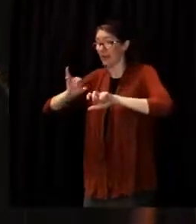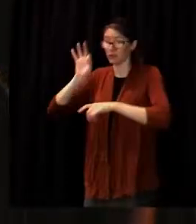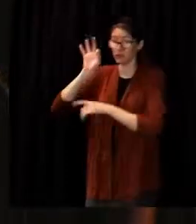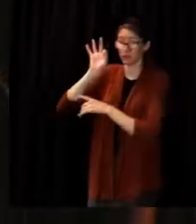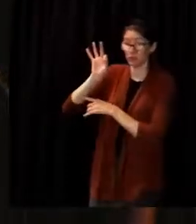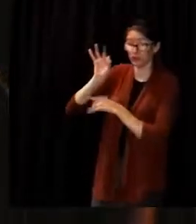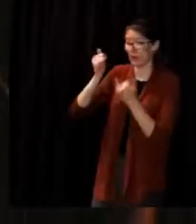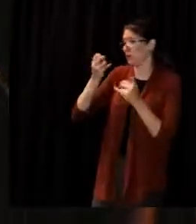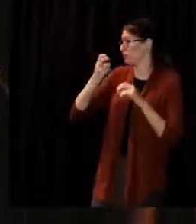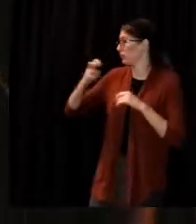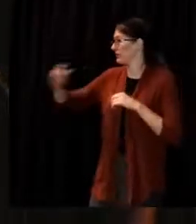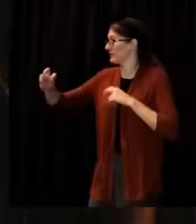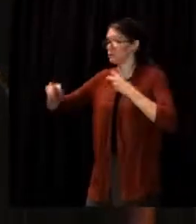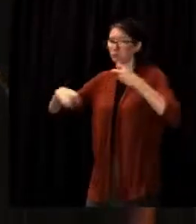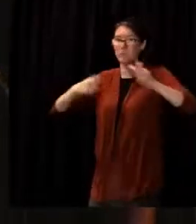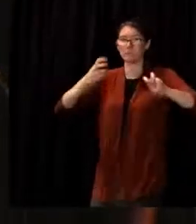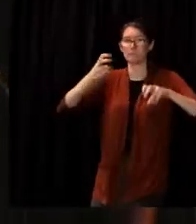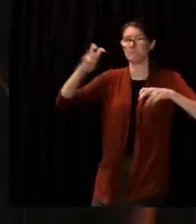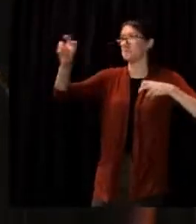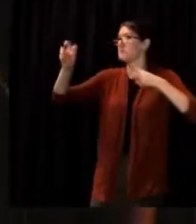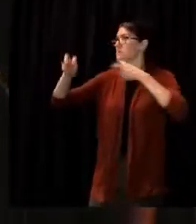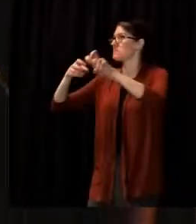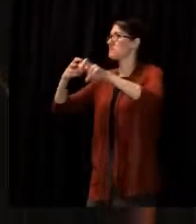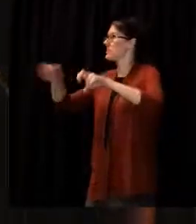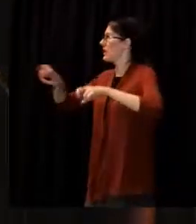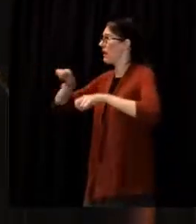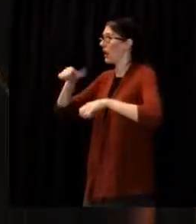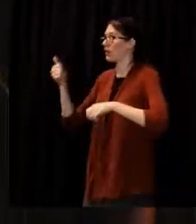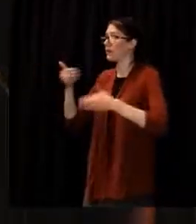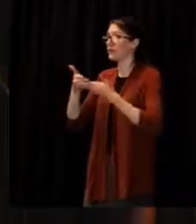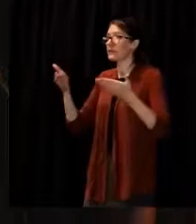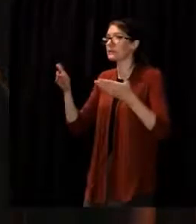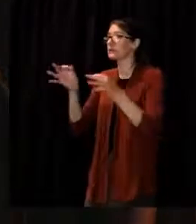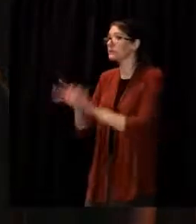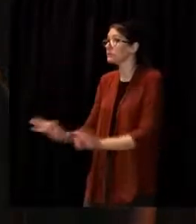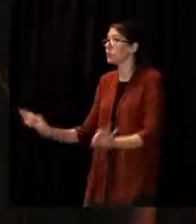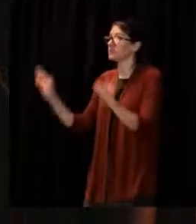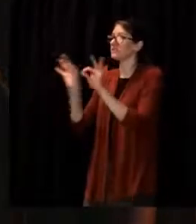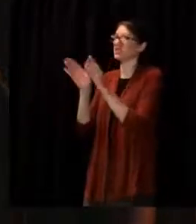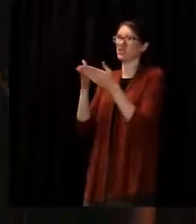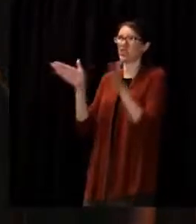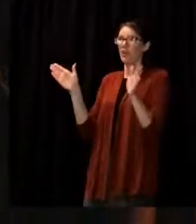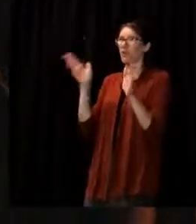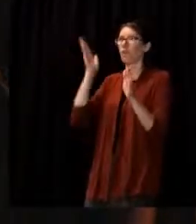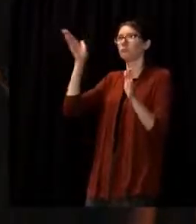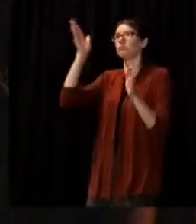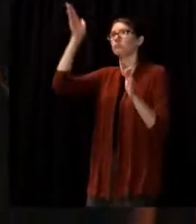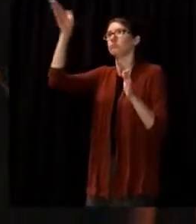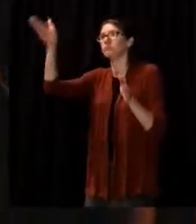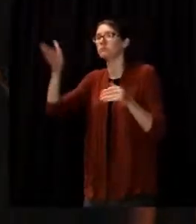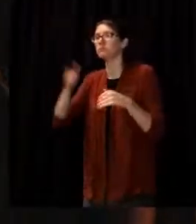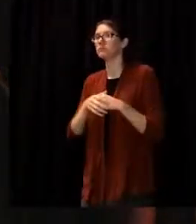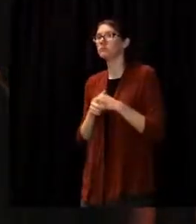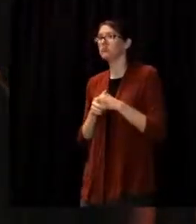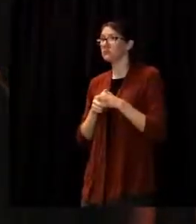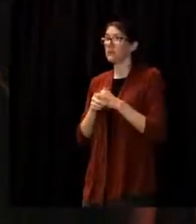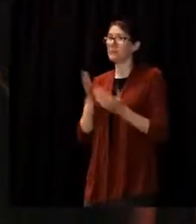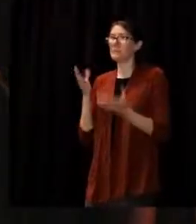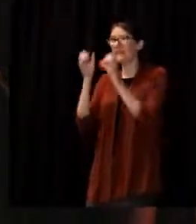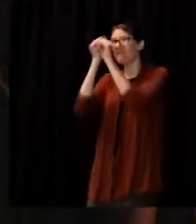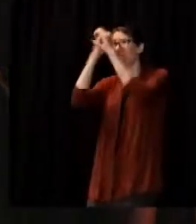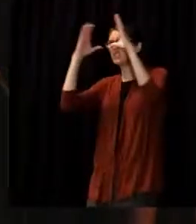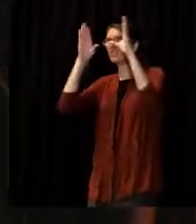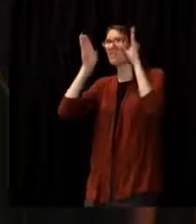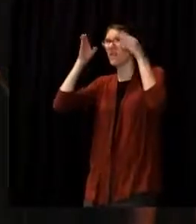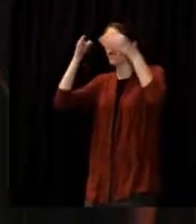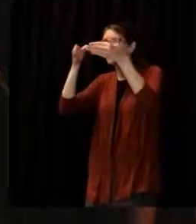be transferred into these other areas that are more important in the grand scheme, so that I can be focused more on a lot of the vision that we